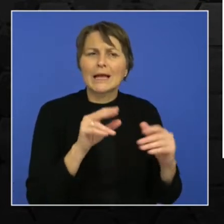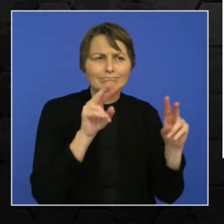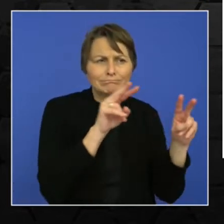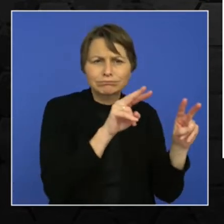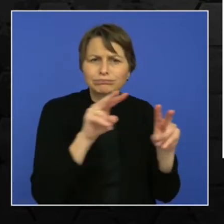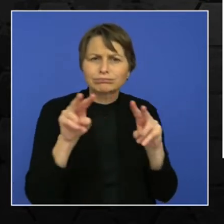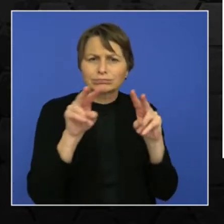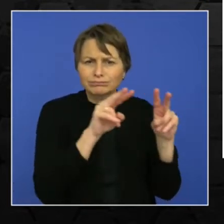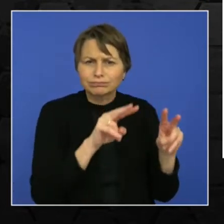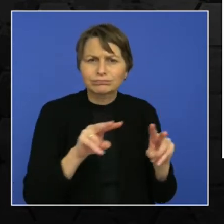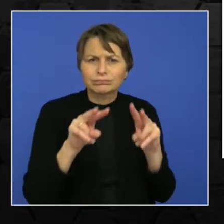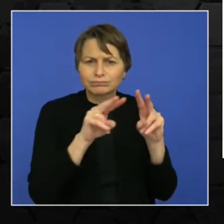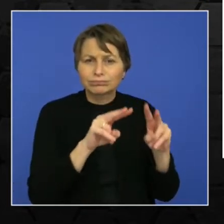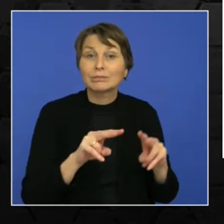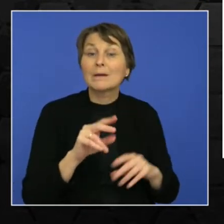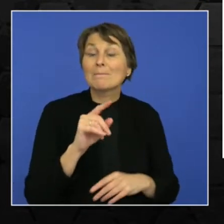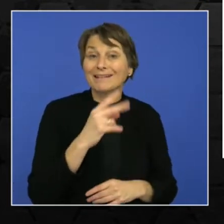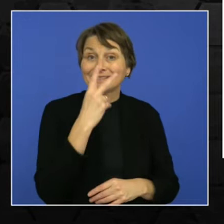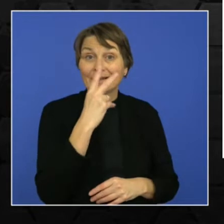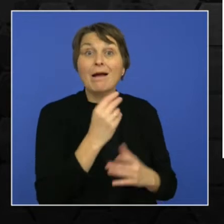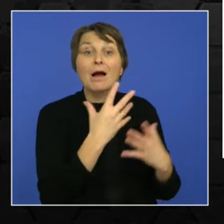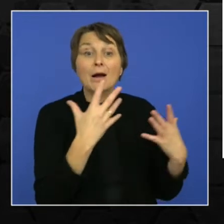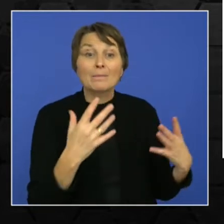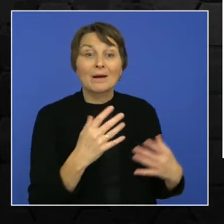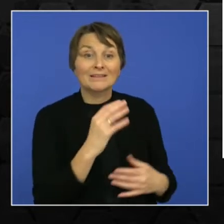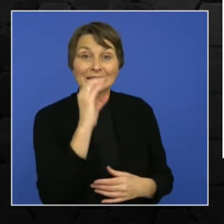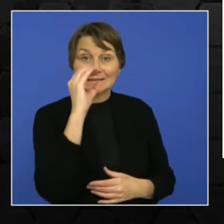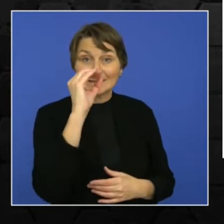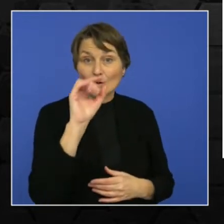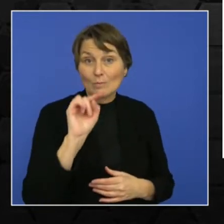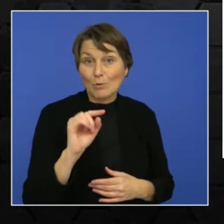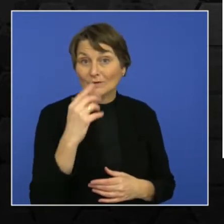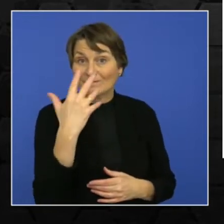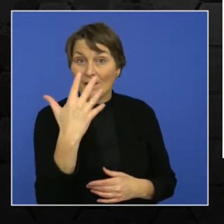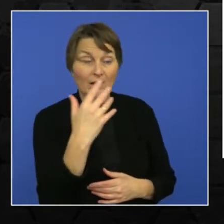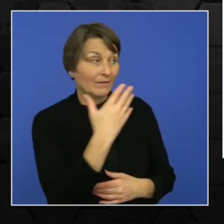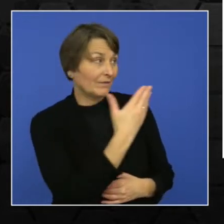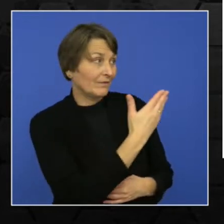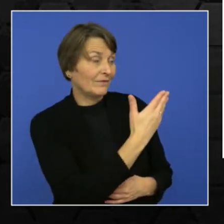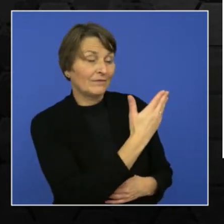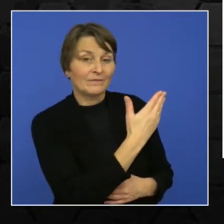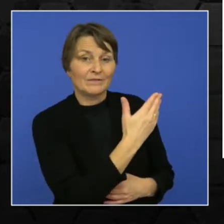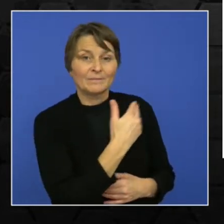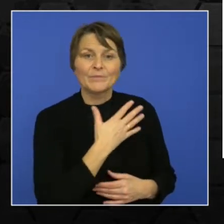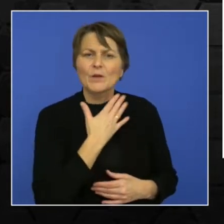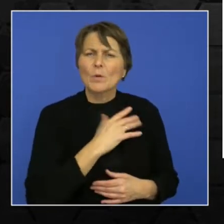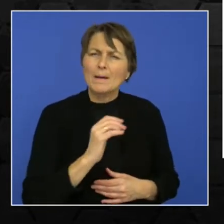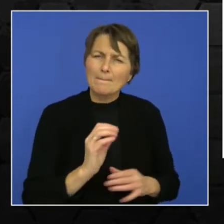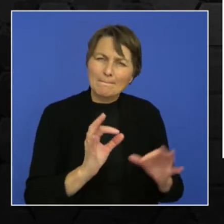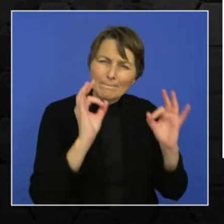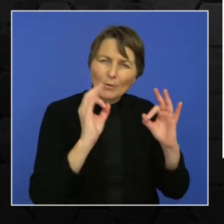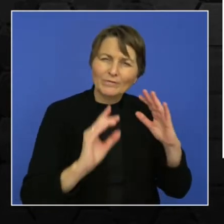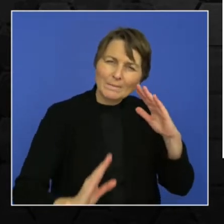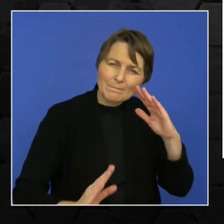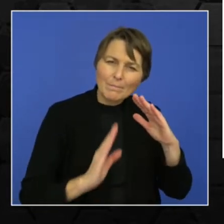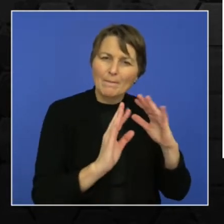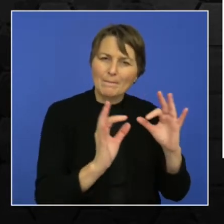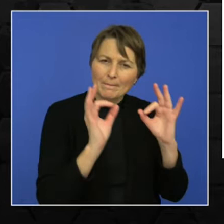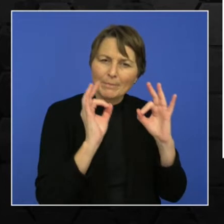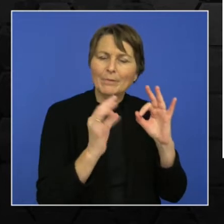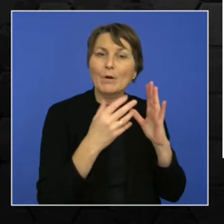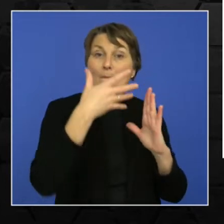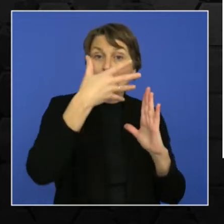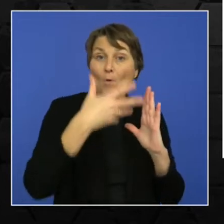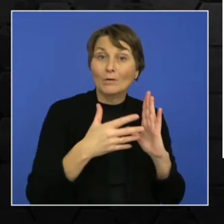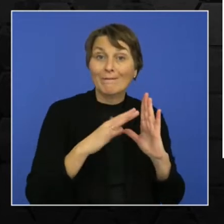Cool. Now optimize it. Those who didn't know what is optimize it, just to optimize the whole model in a better way. So